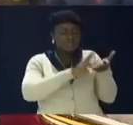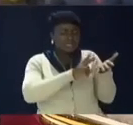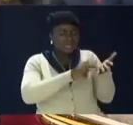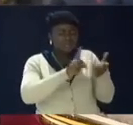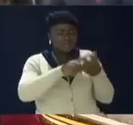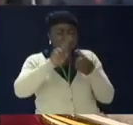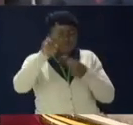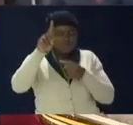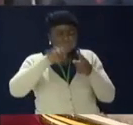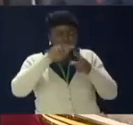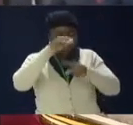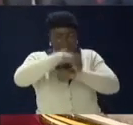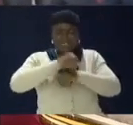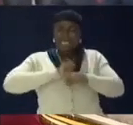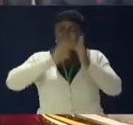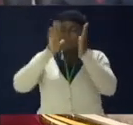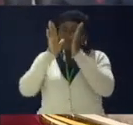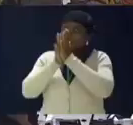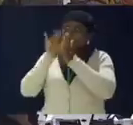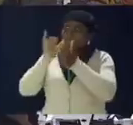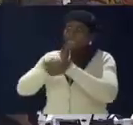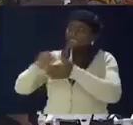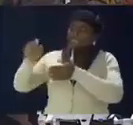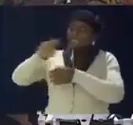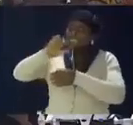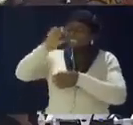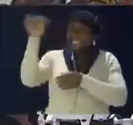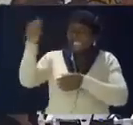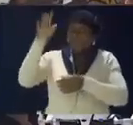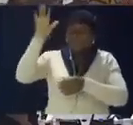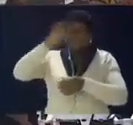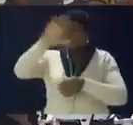Father, I pray they will never, never wither.